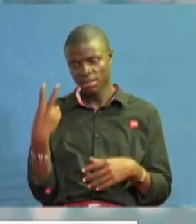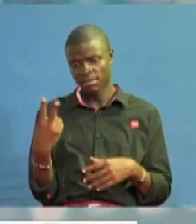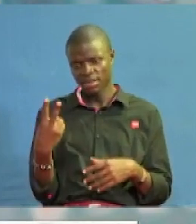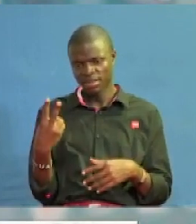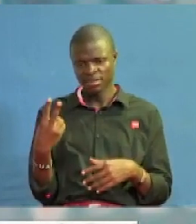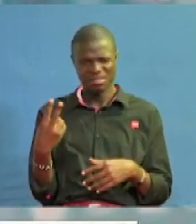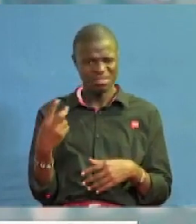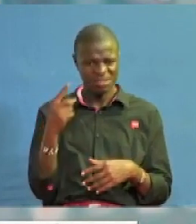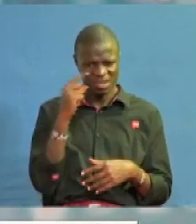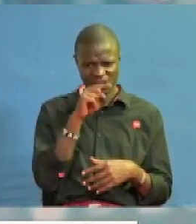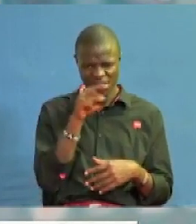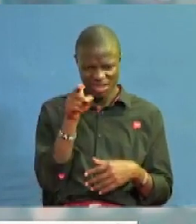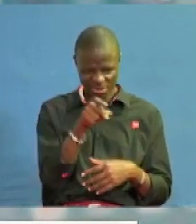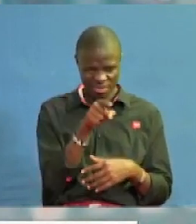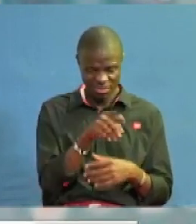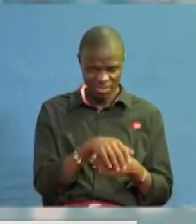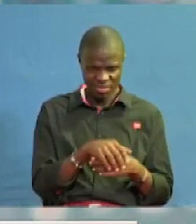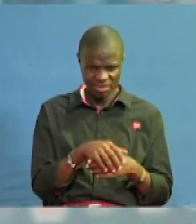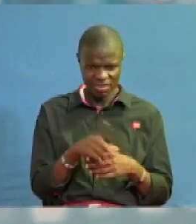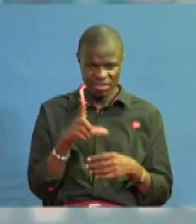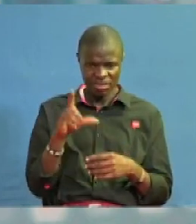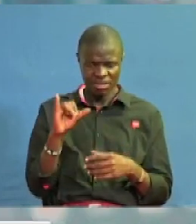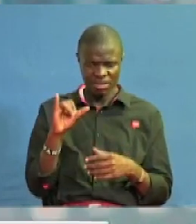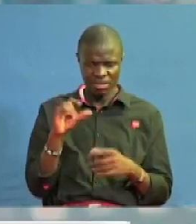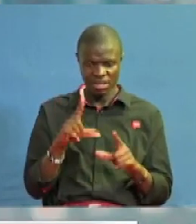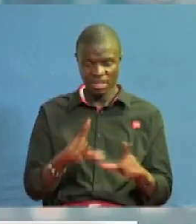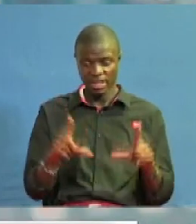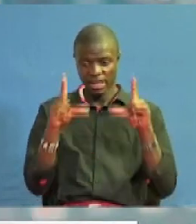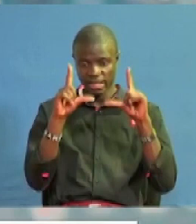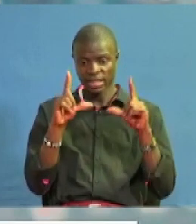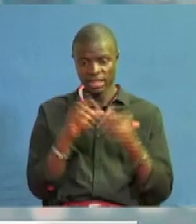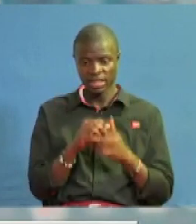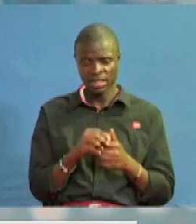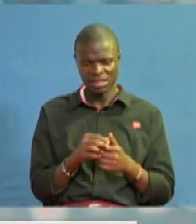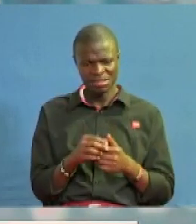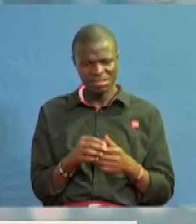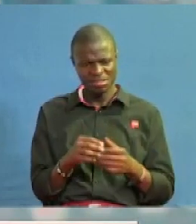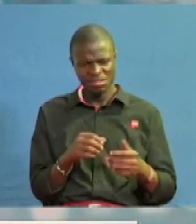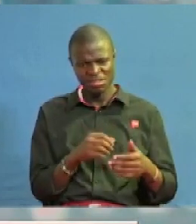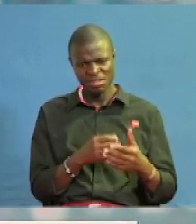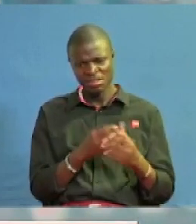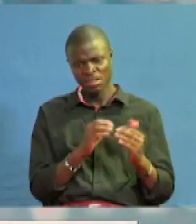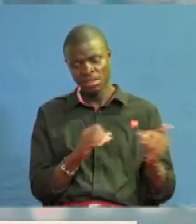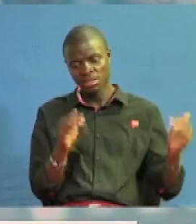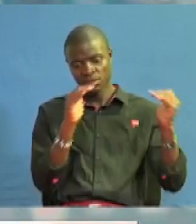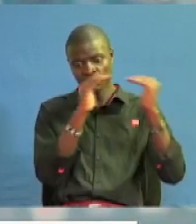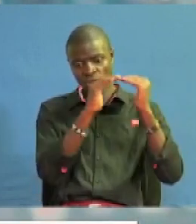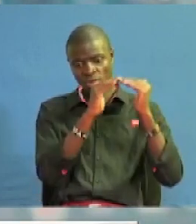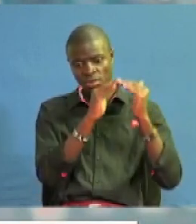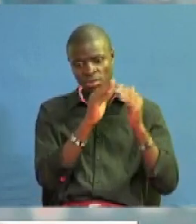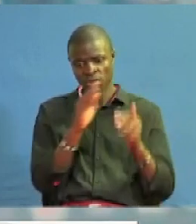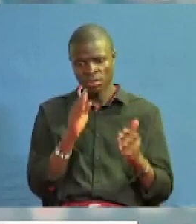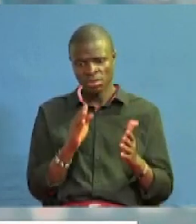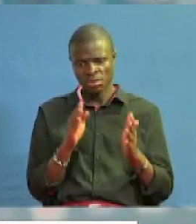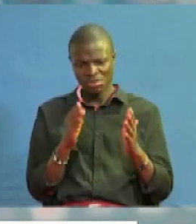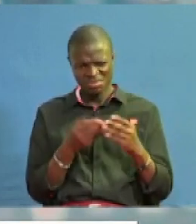to identify a licensed stockbroker. Okay? And the Capital Markets Authority does this. Yeah. So it's the work